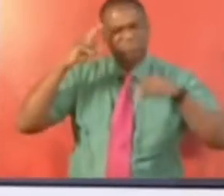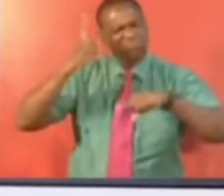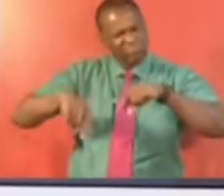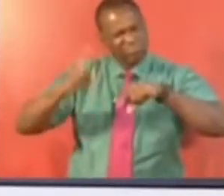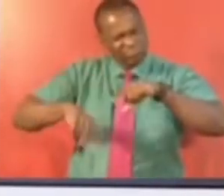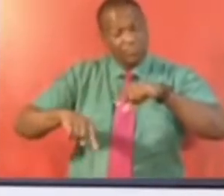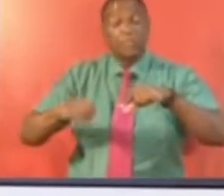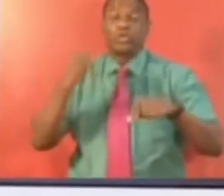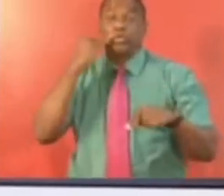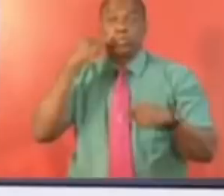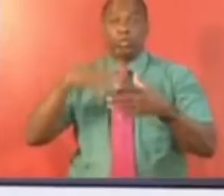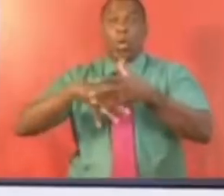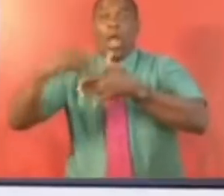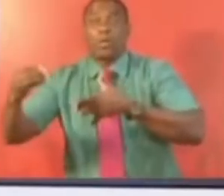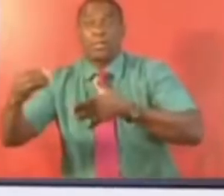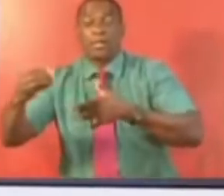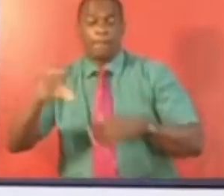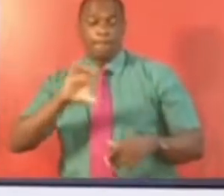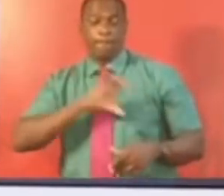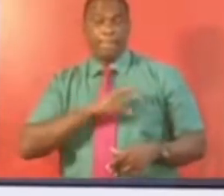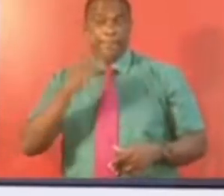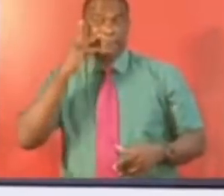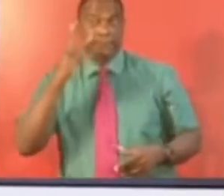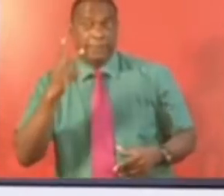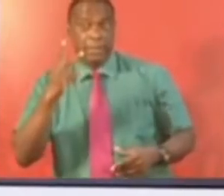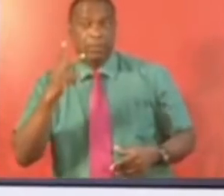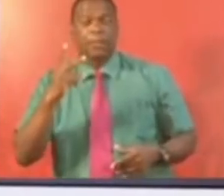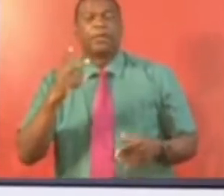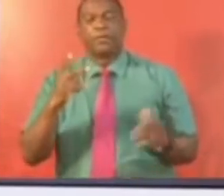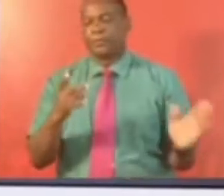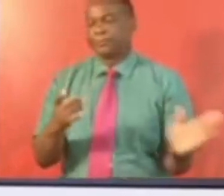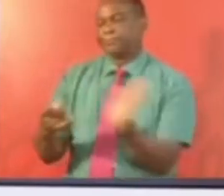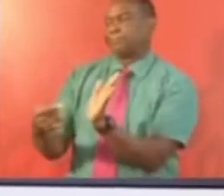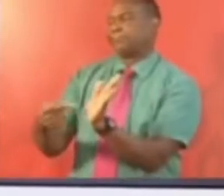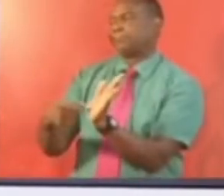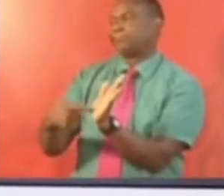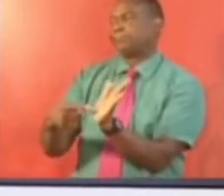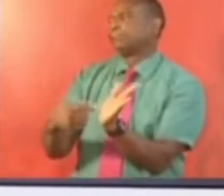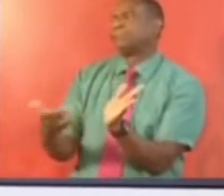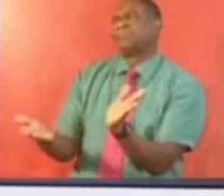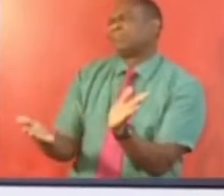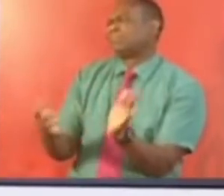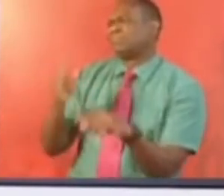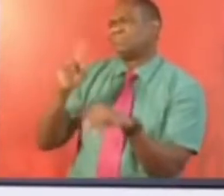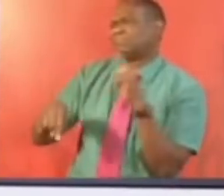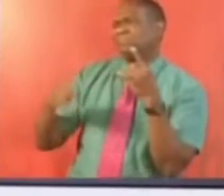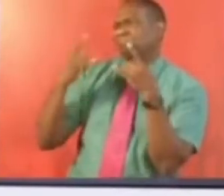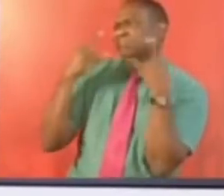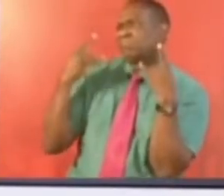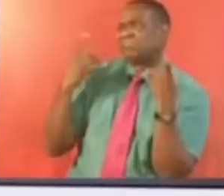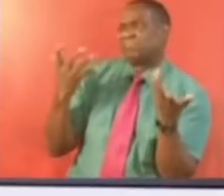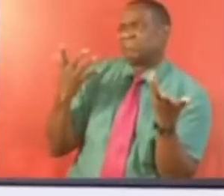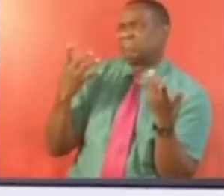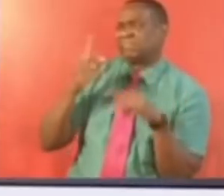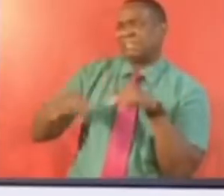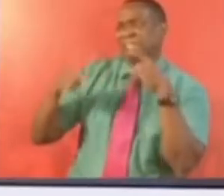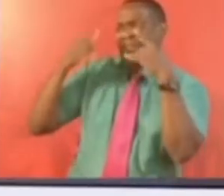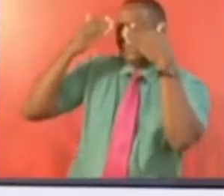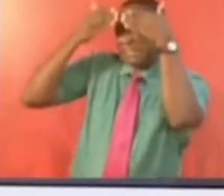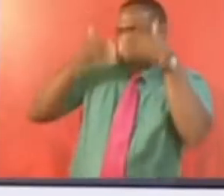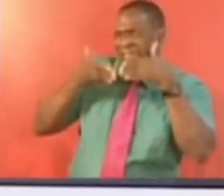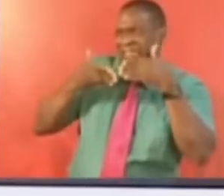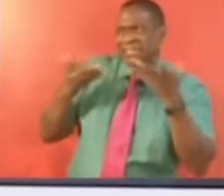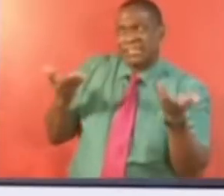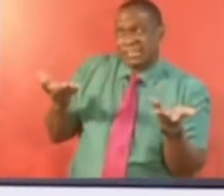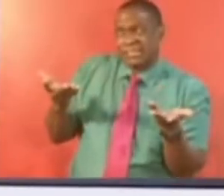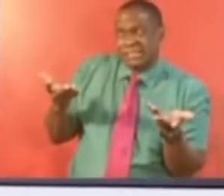public space without wearing those pieces of covering, so that at least you have the letter. So the exemption letter is